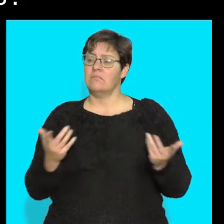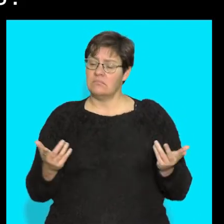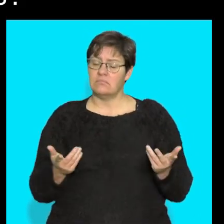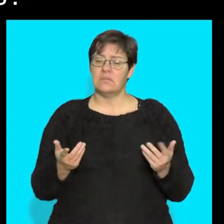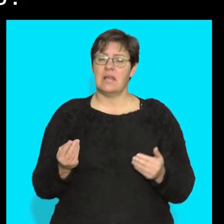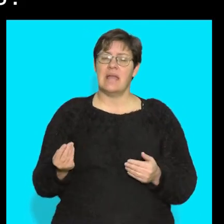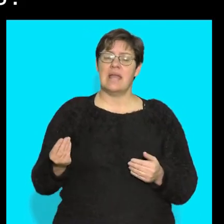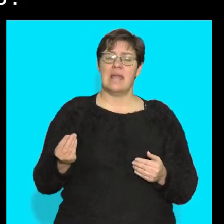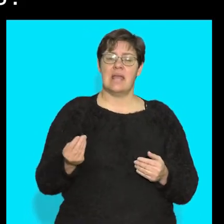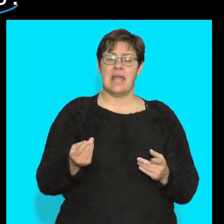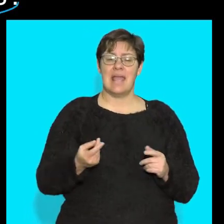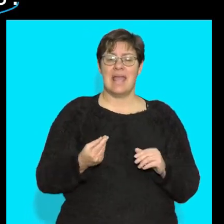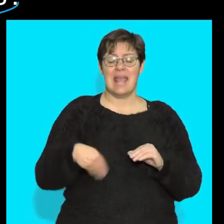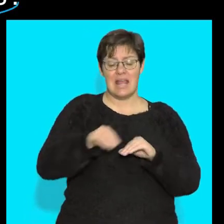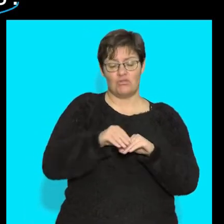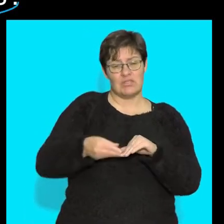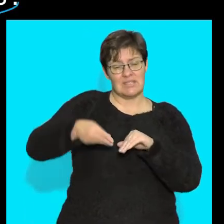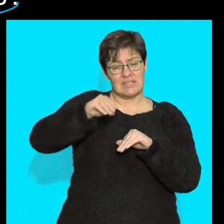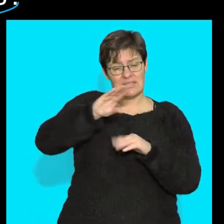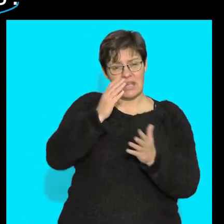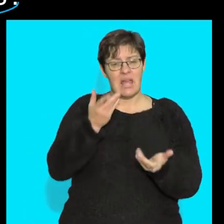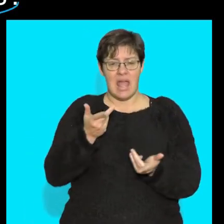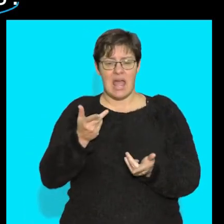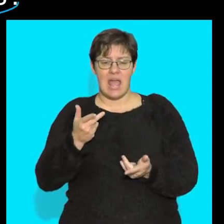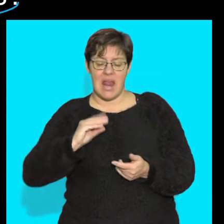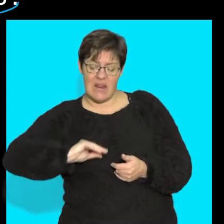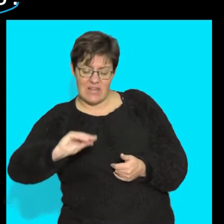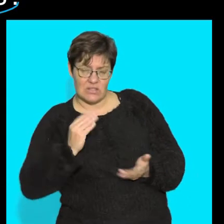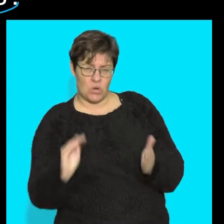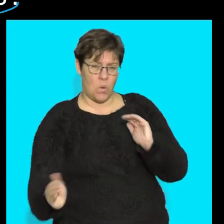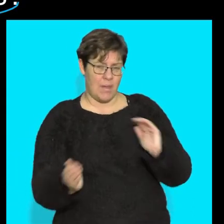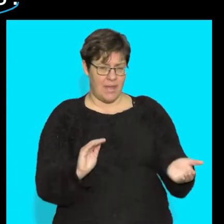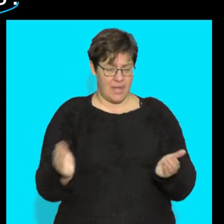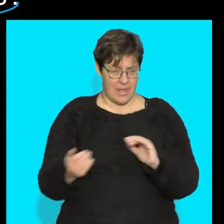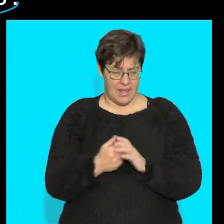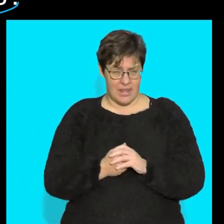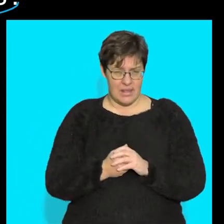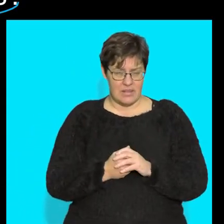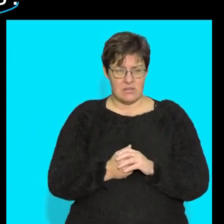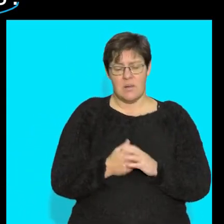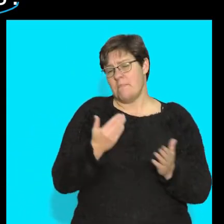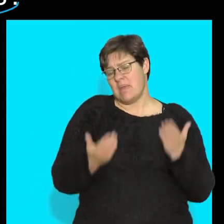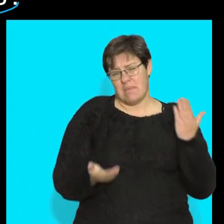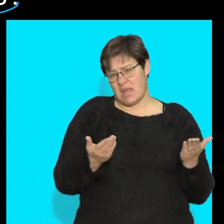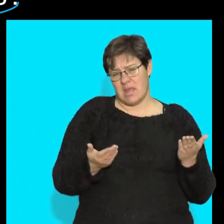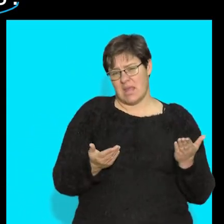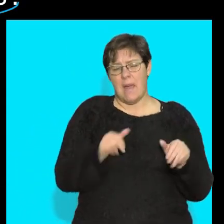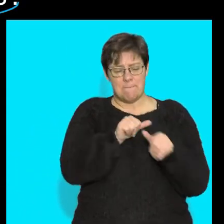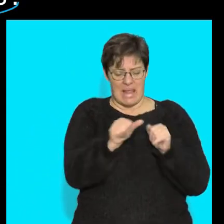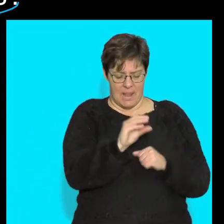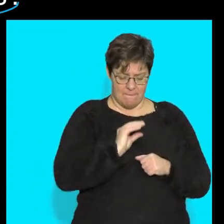does the interest rate compare to investments? Because you might consider